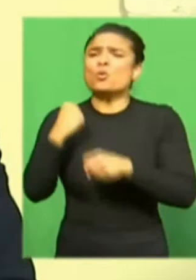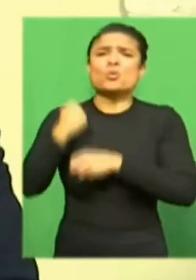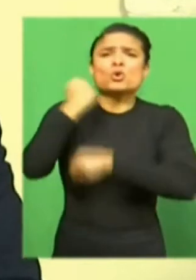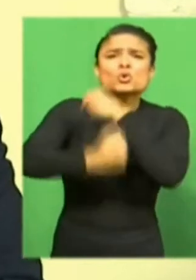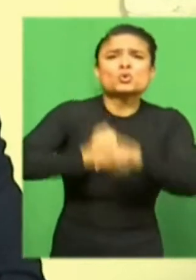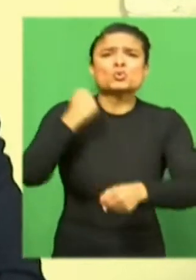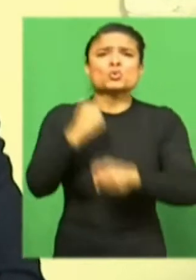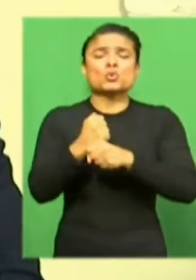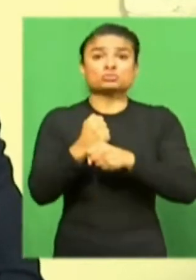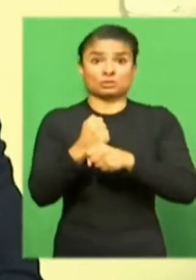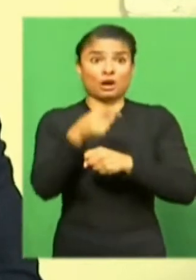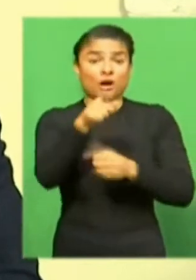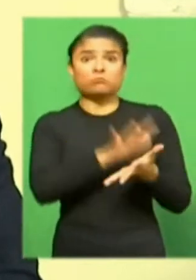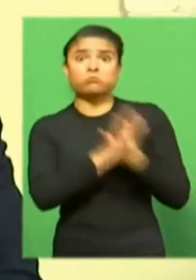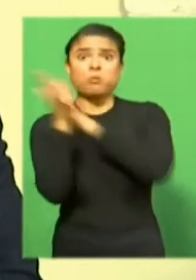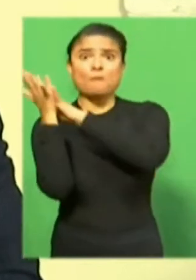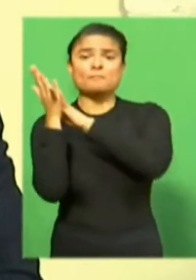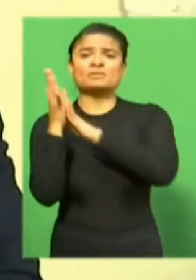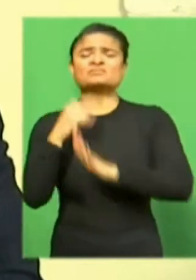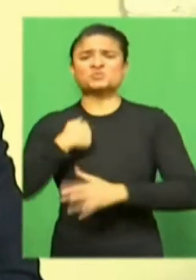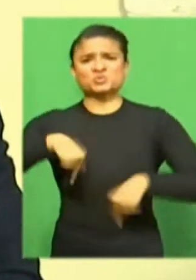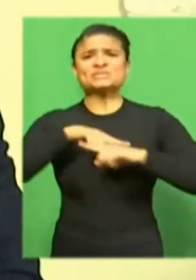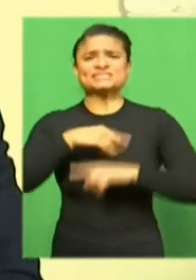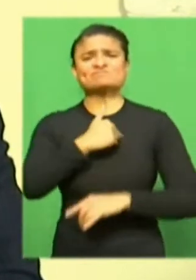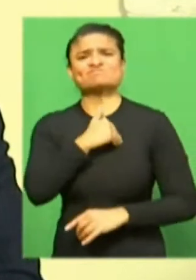mothers and fathers who lost their jobs